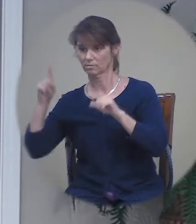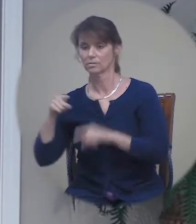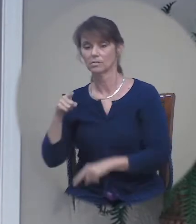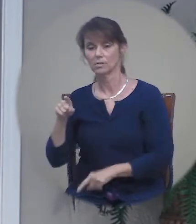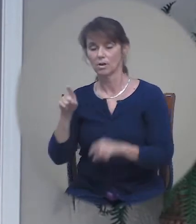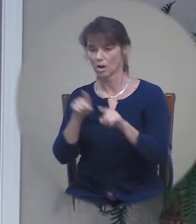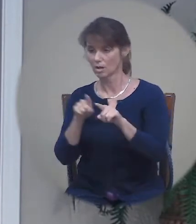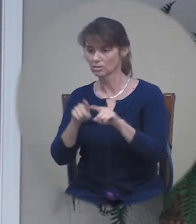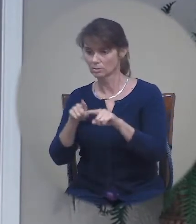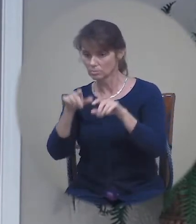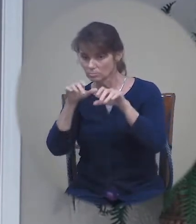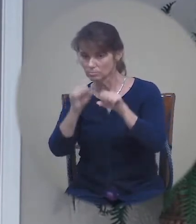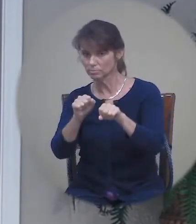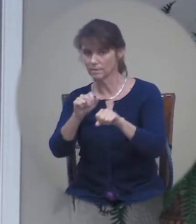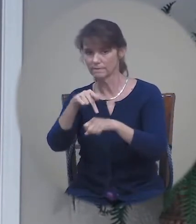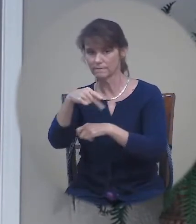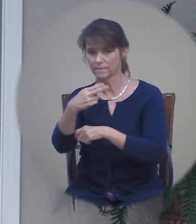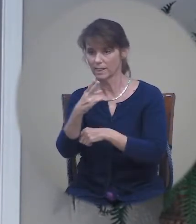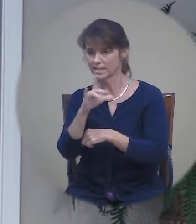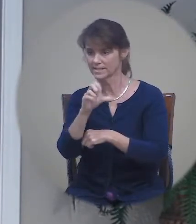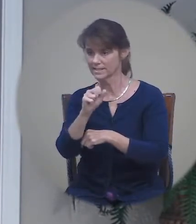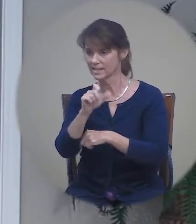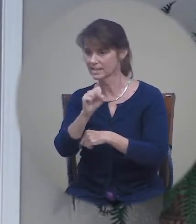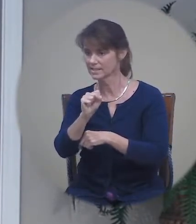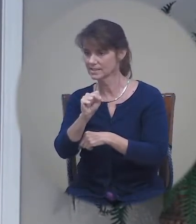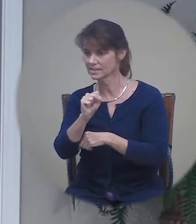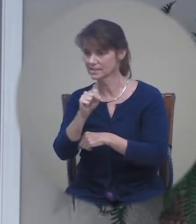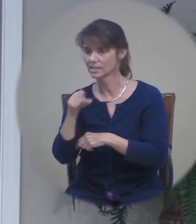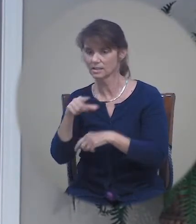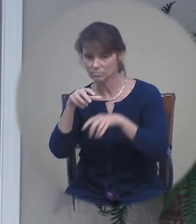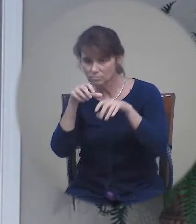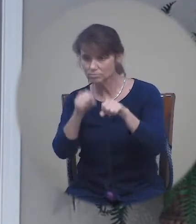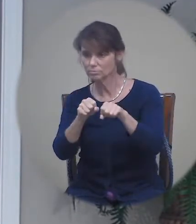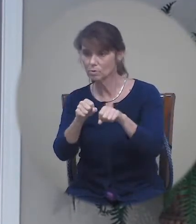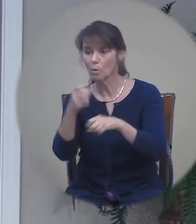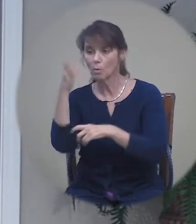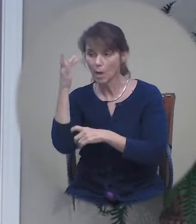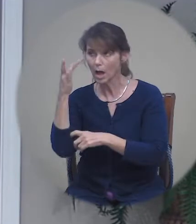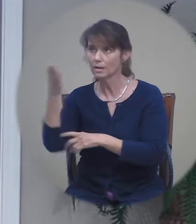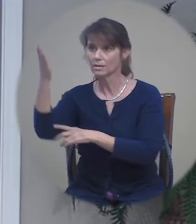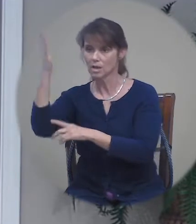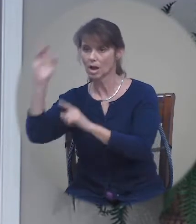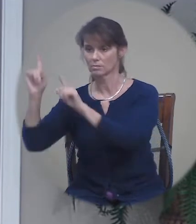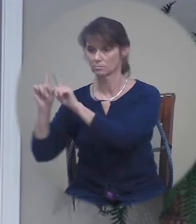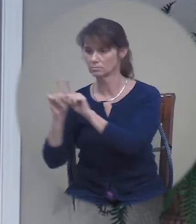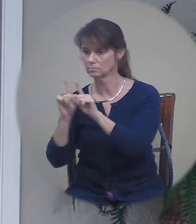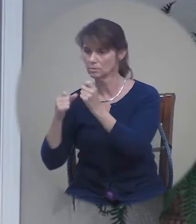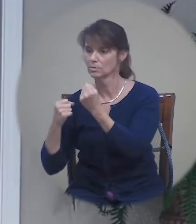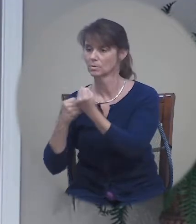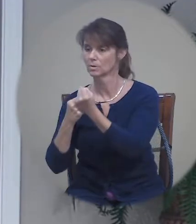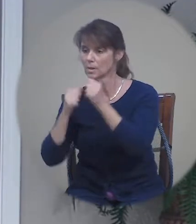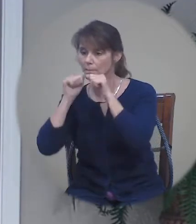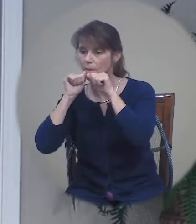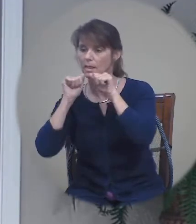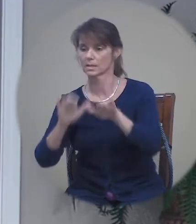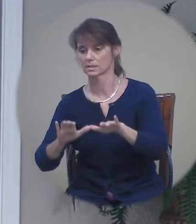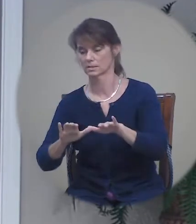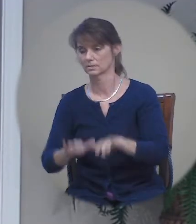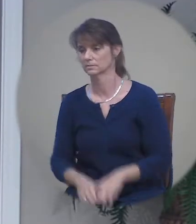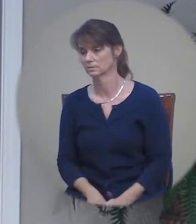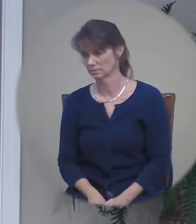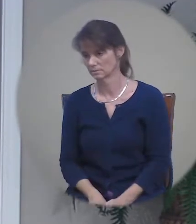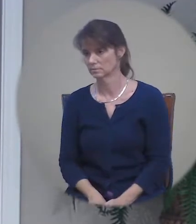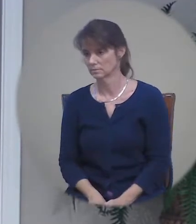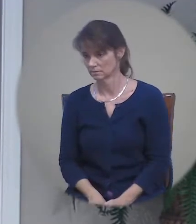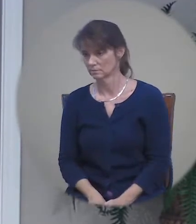Gaza, taking over that land. Because he chose to seek the Lord blessed him. Now,